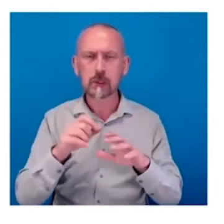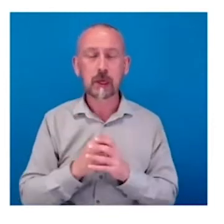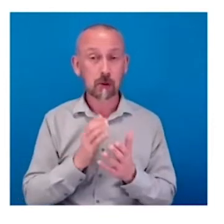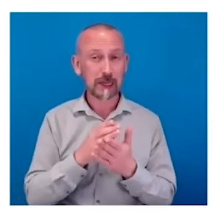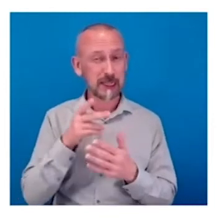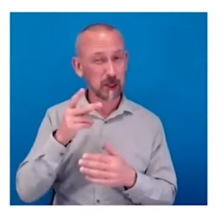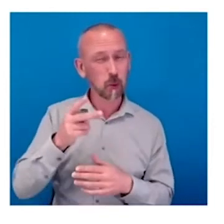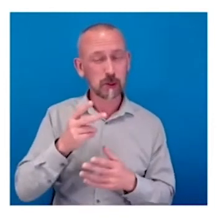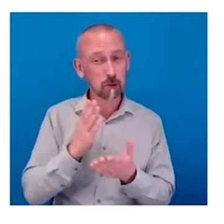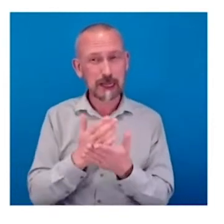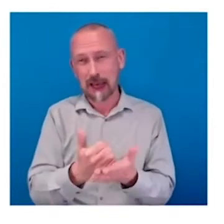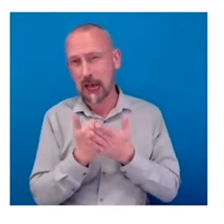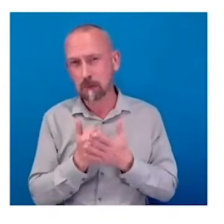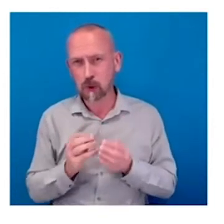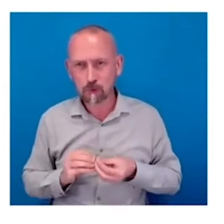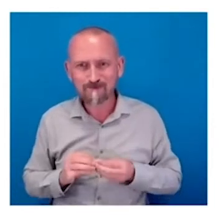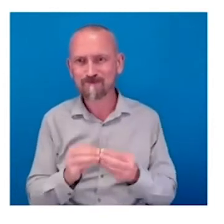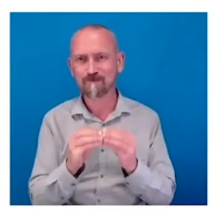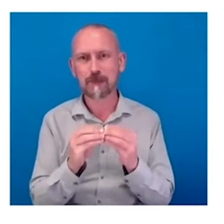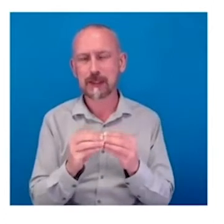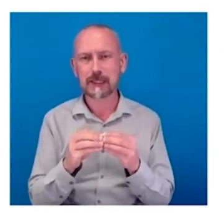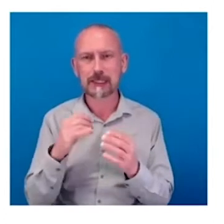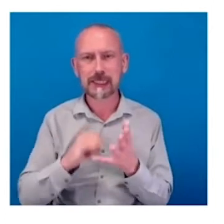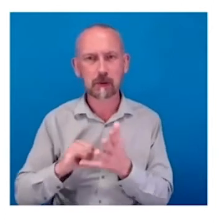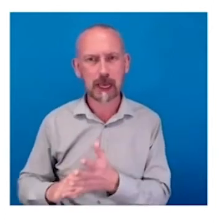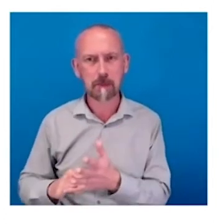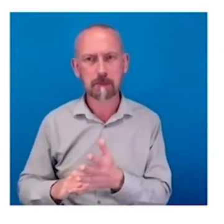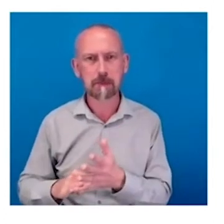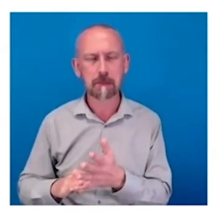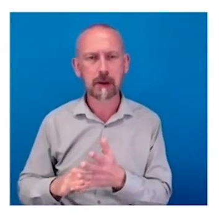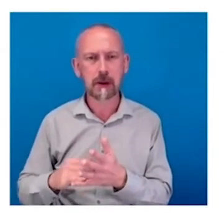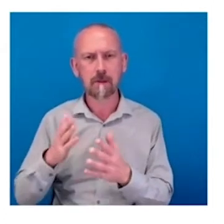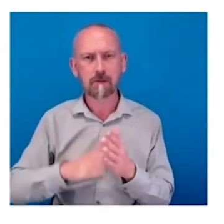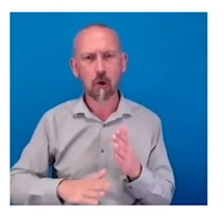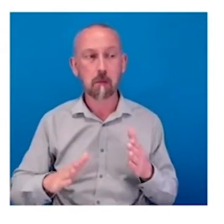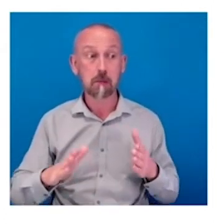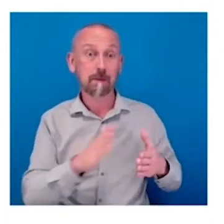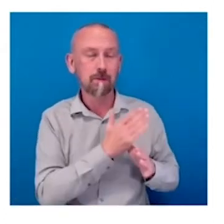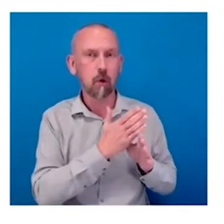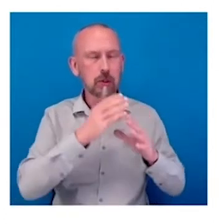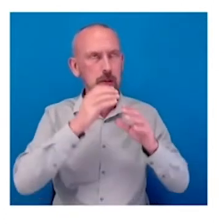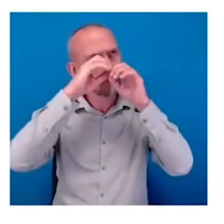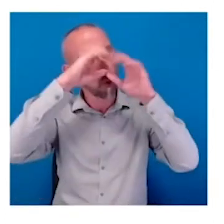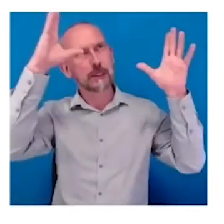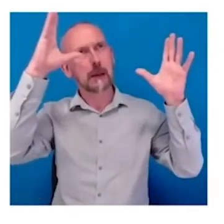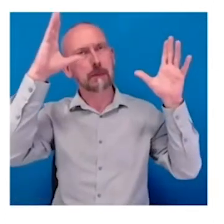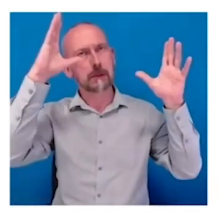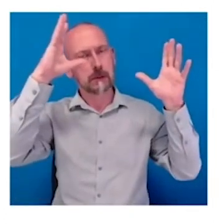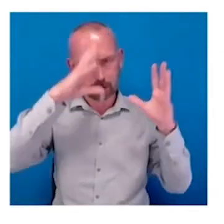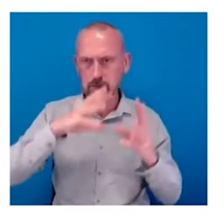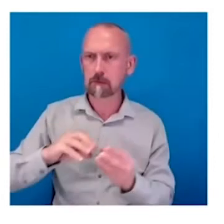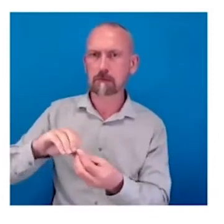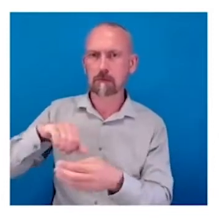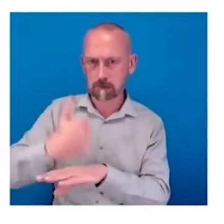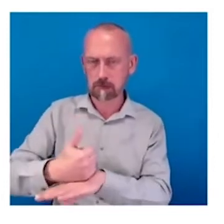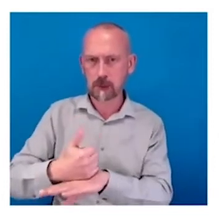come to fruition from initial concept idea, because we actually built a hack around